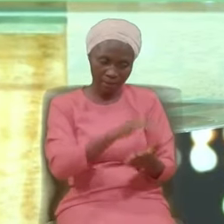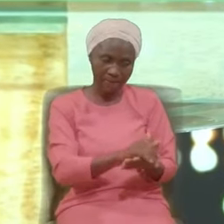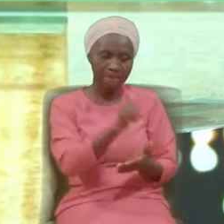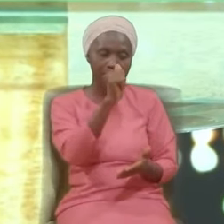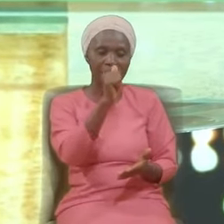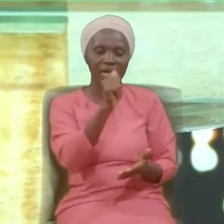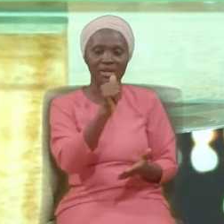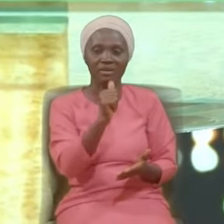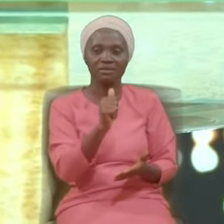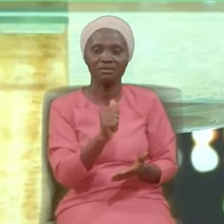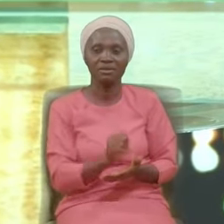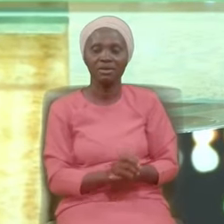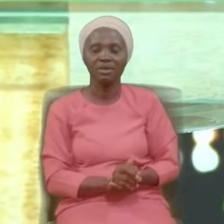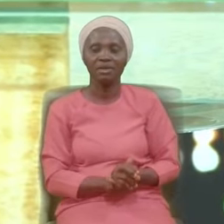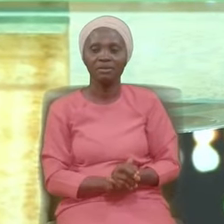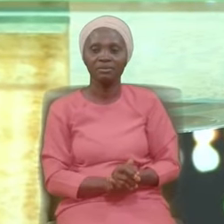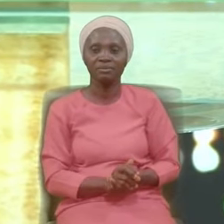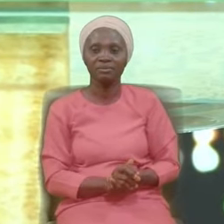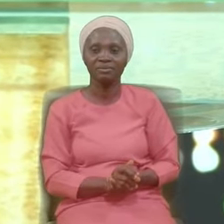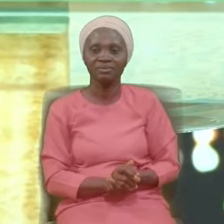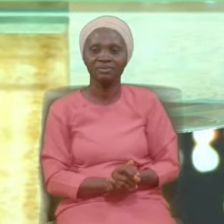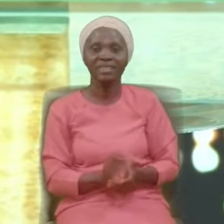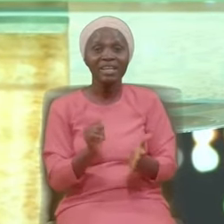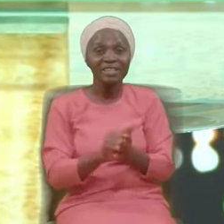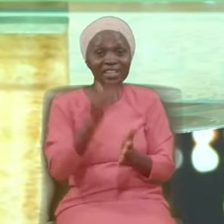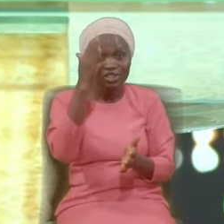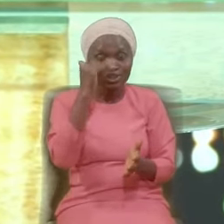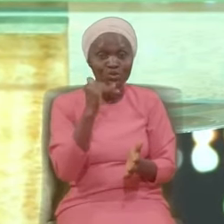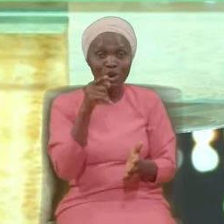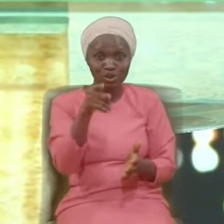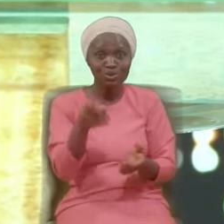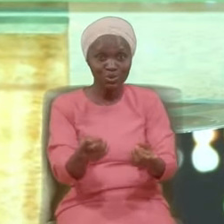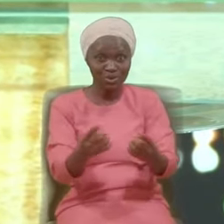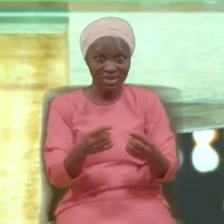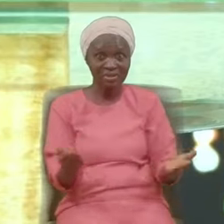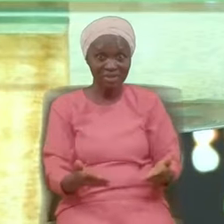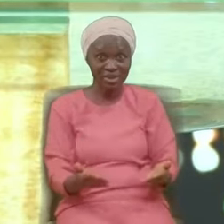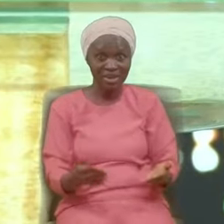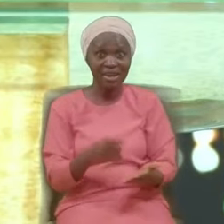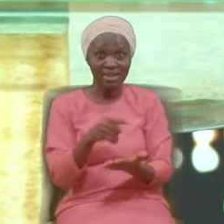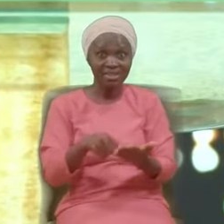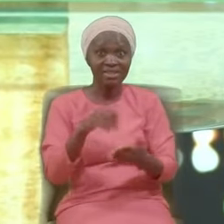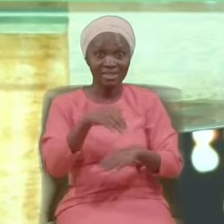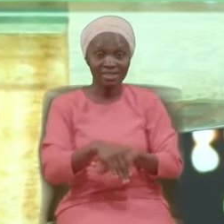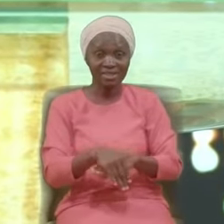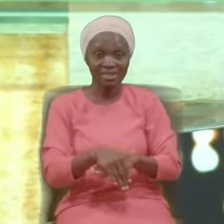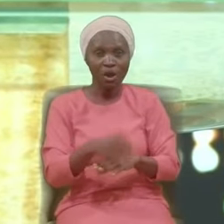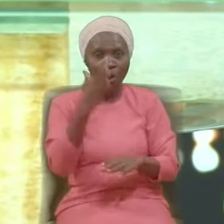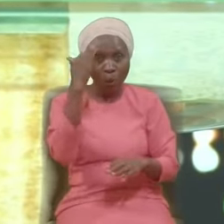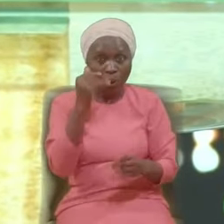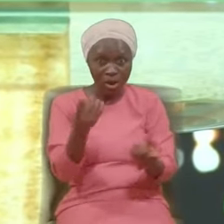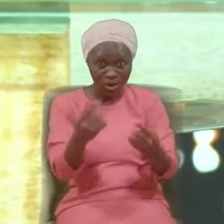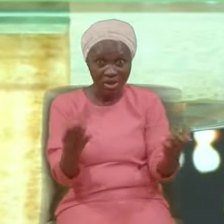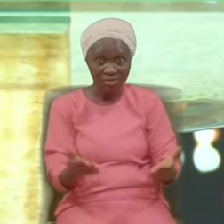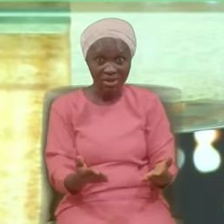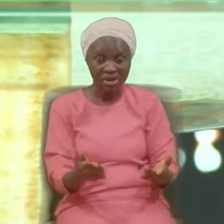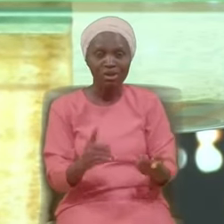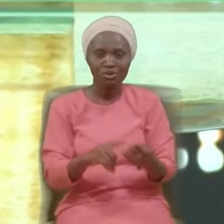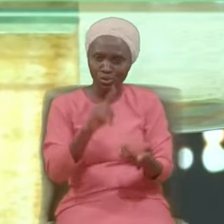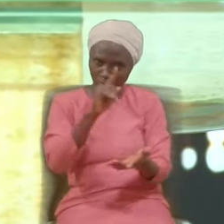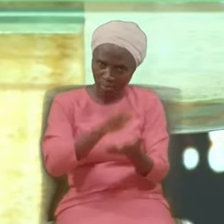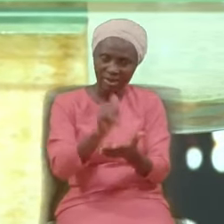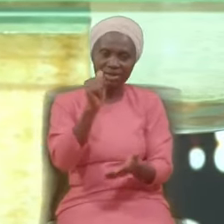that believeth. That's why you came tonight. All you came tonight is just to believe. I came to